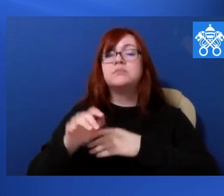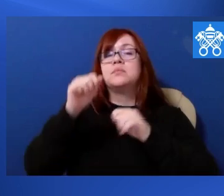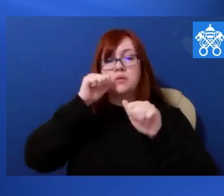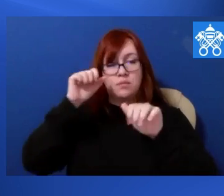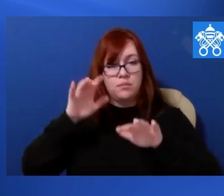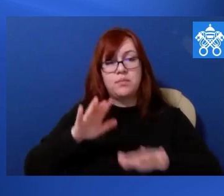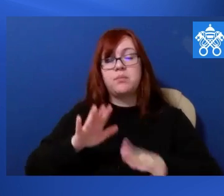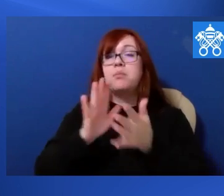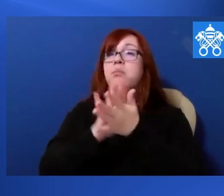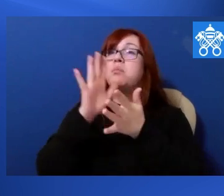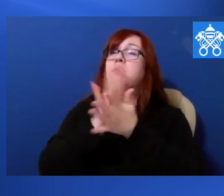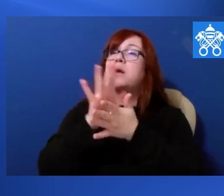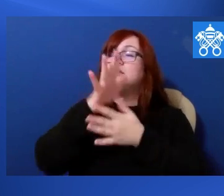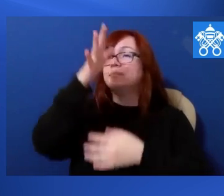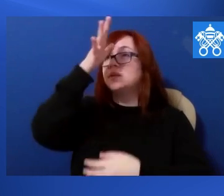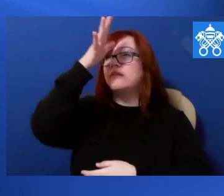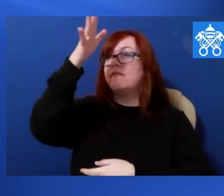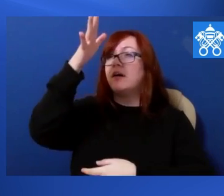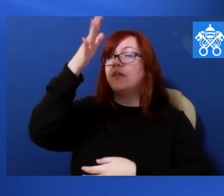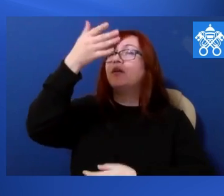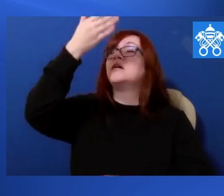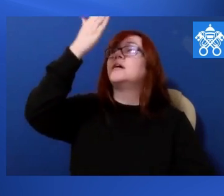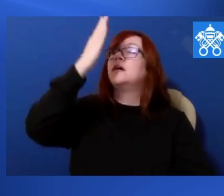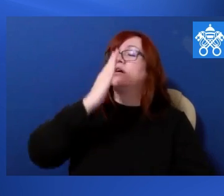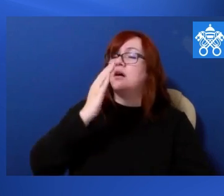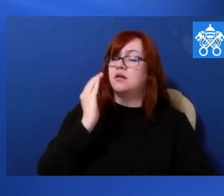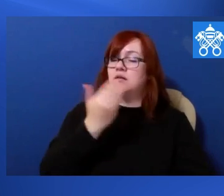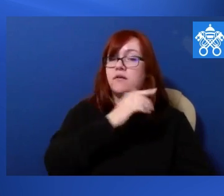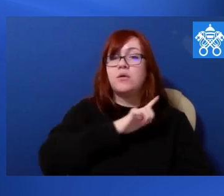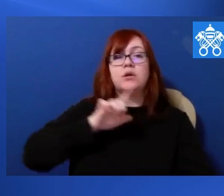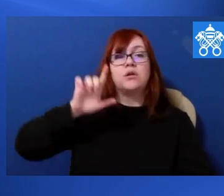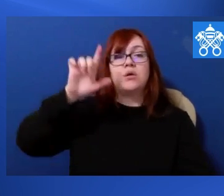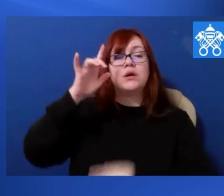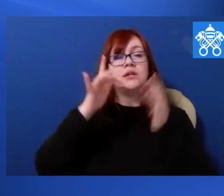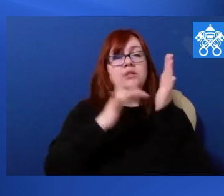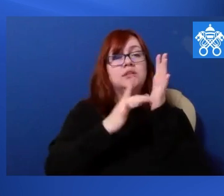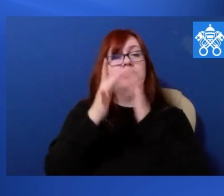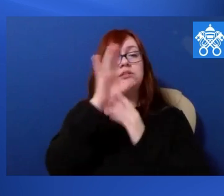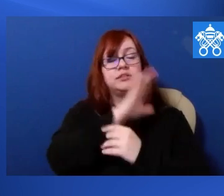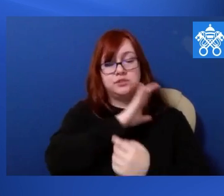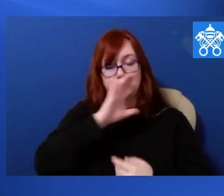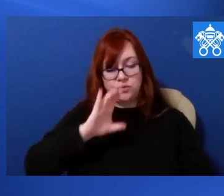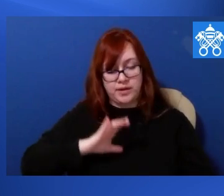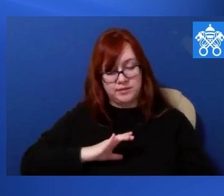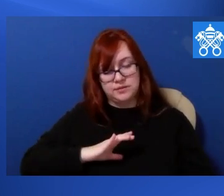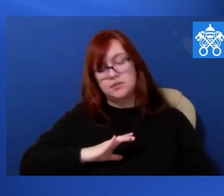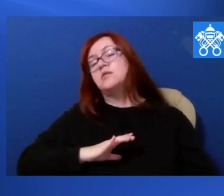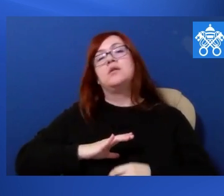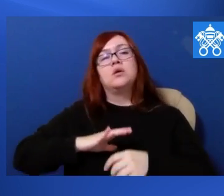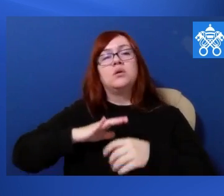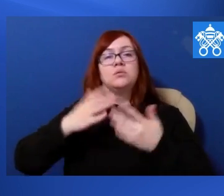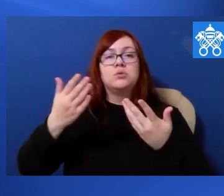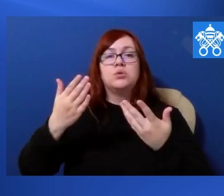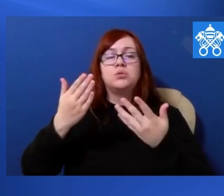Praised be the Father, praised be the God and Father of our Lord Jesus Christ, who has bestowed on us